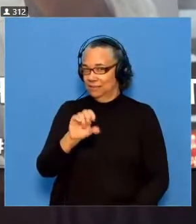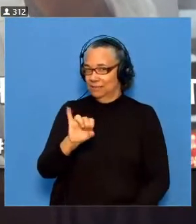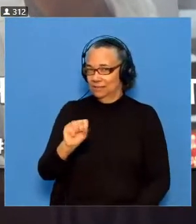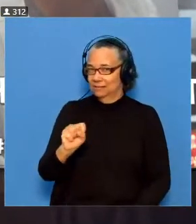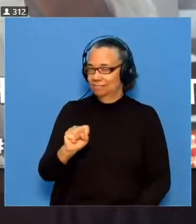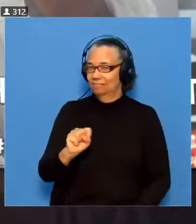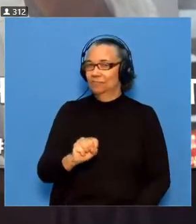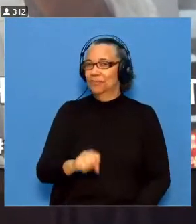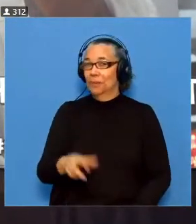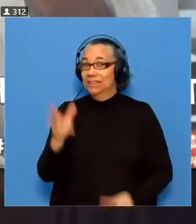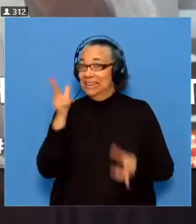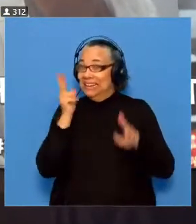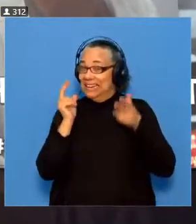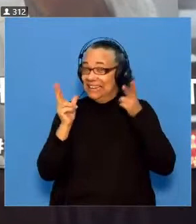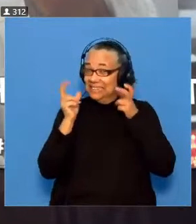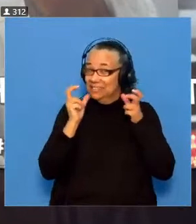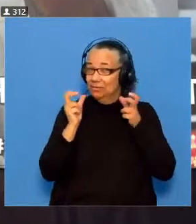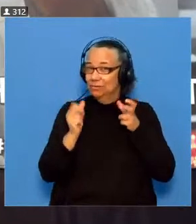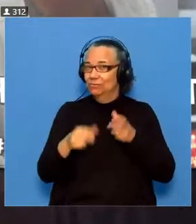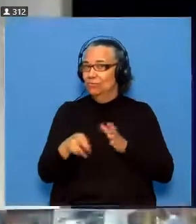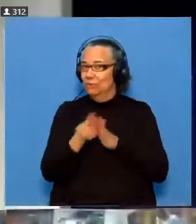to find out what the new rules are.